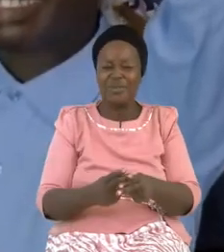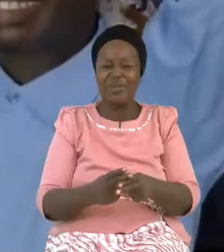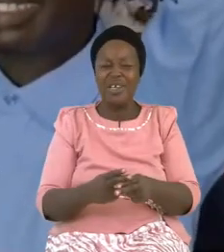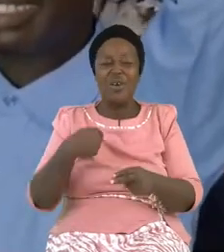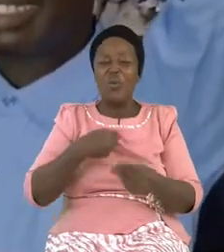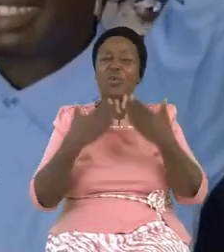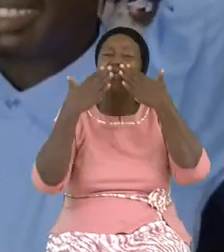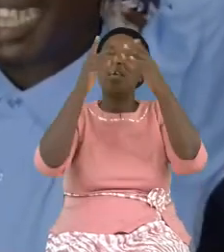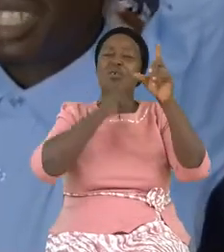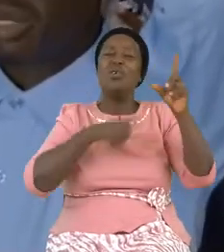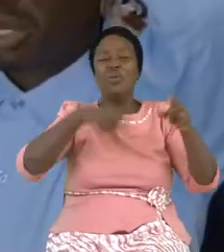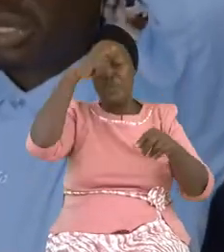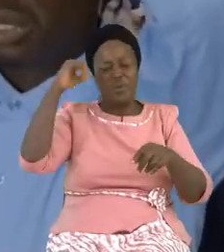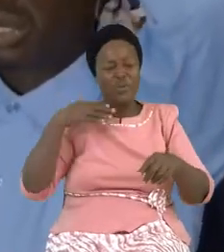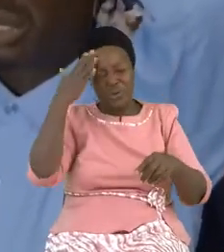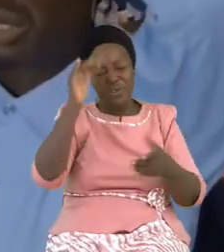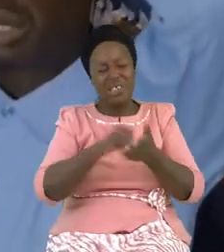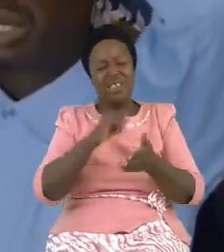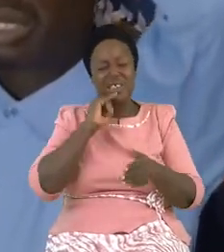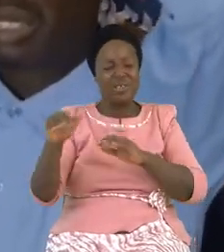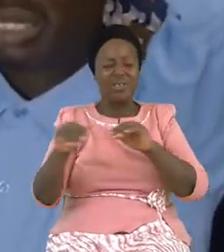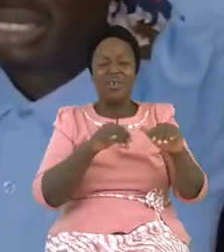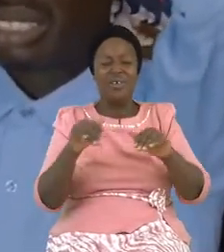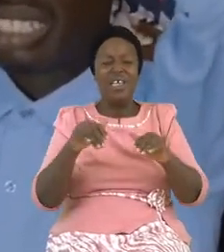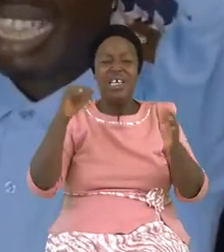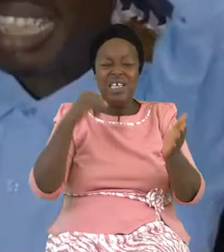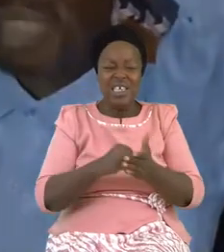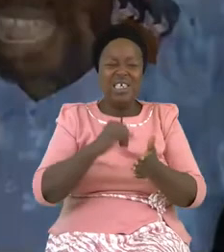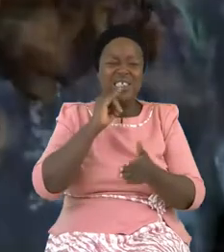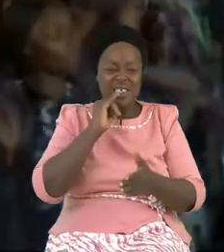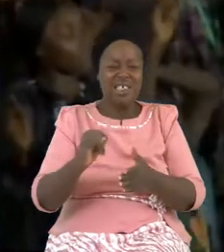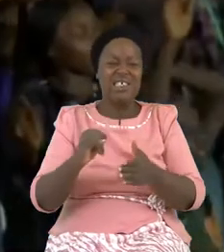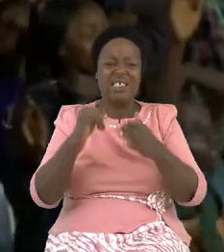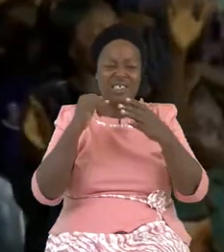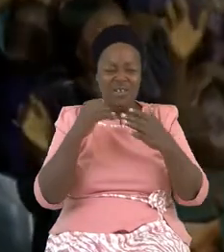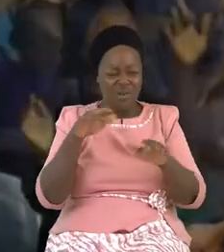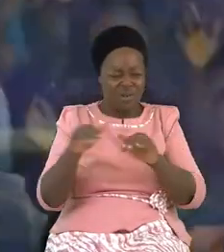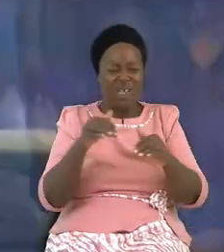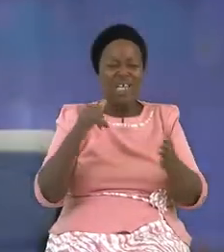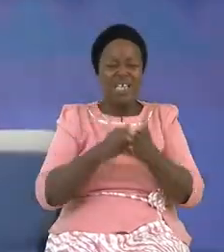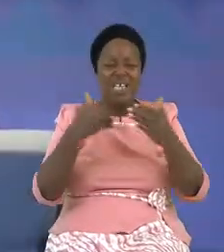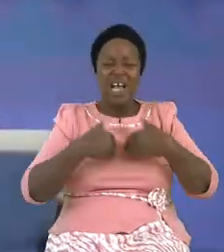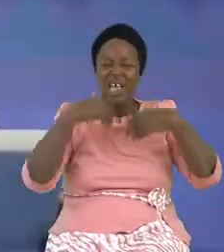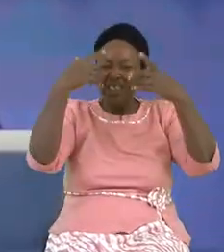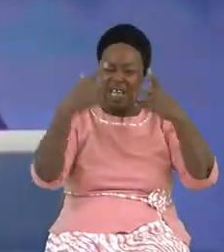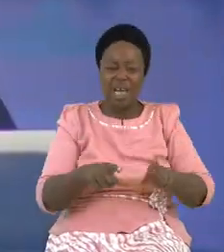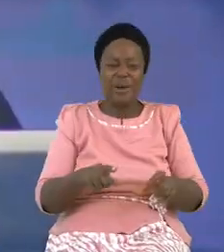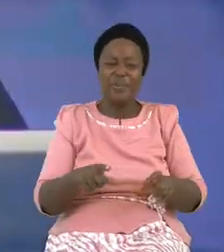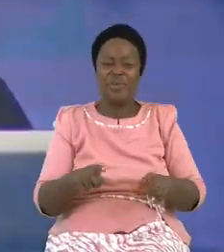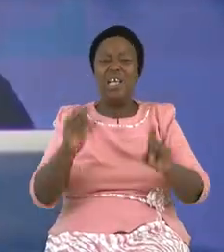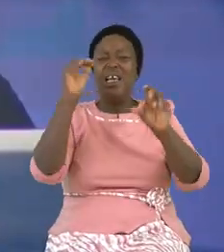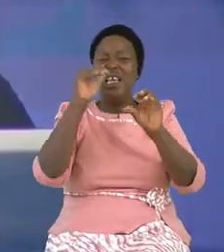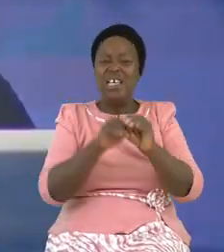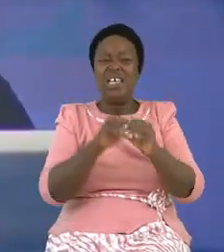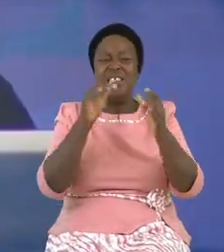Lord, because we know it is done. It is done. It is done. In